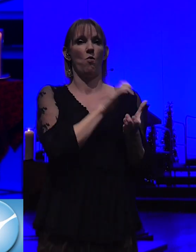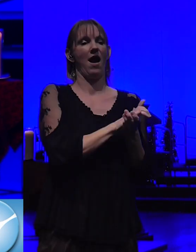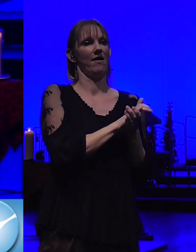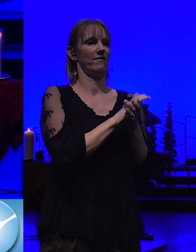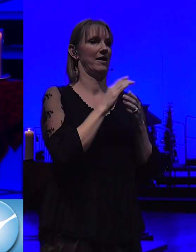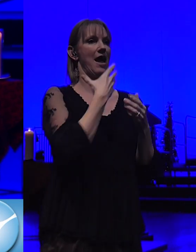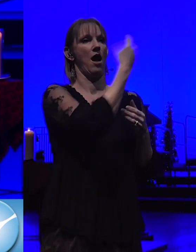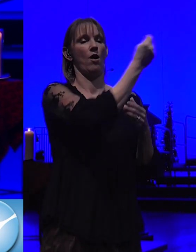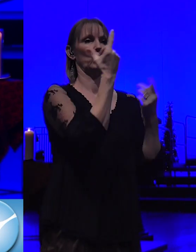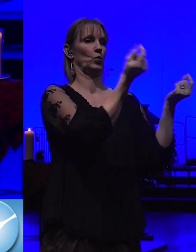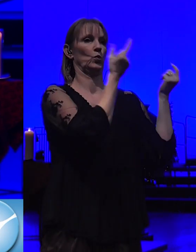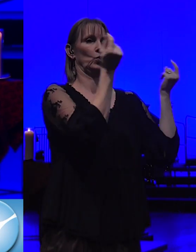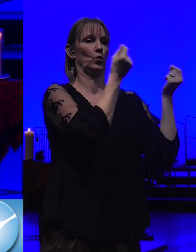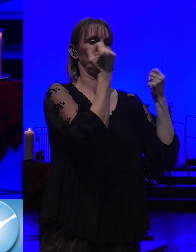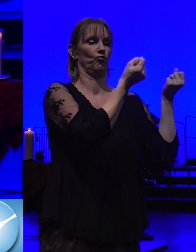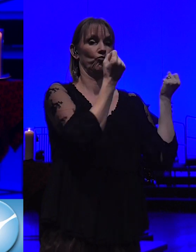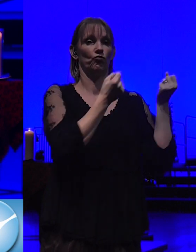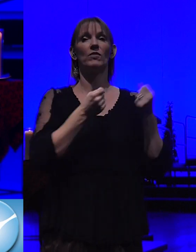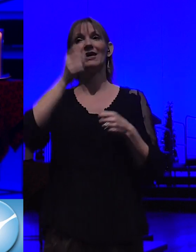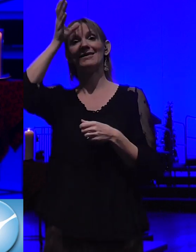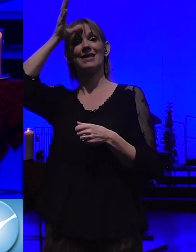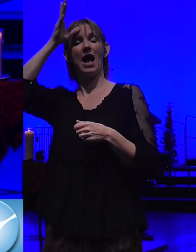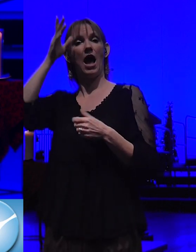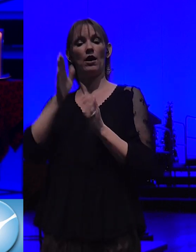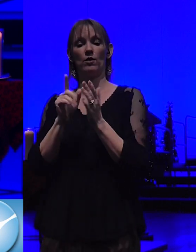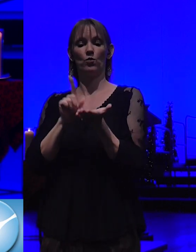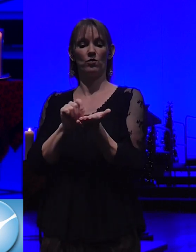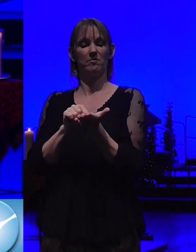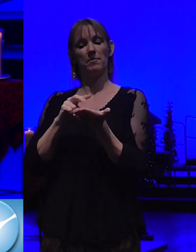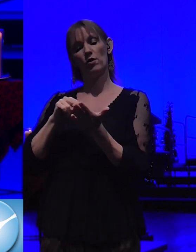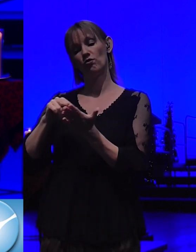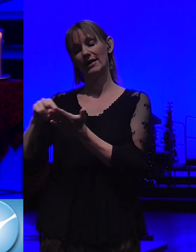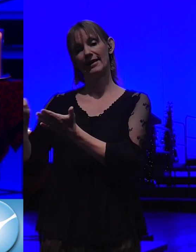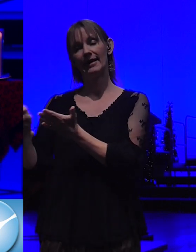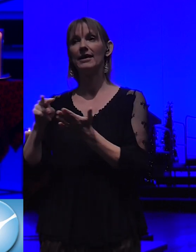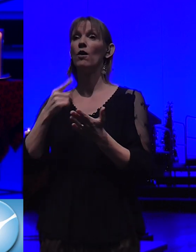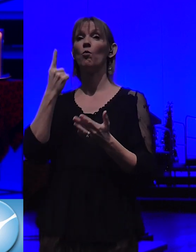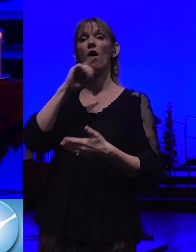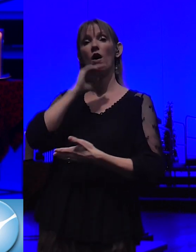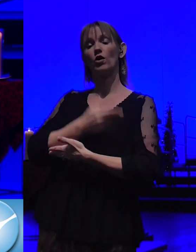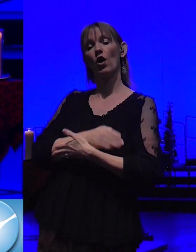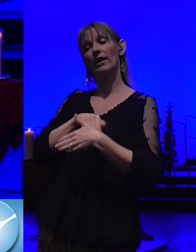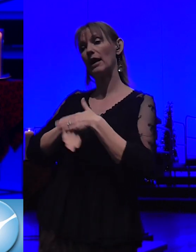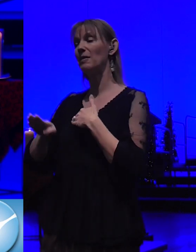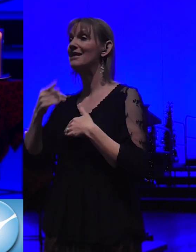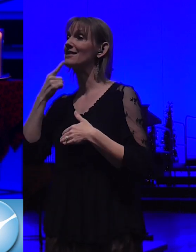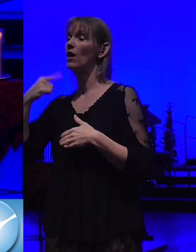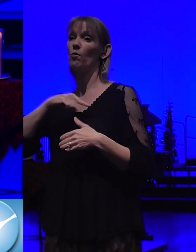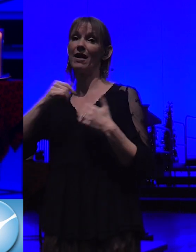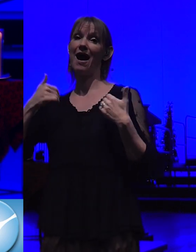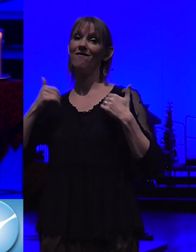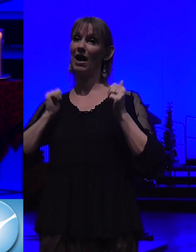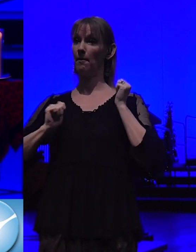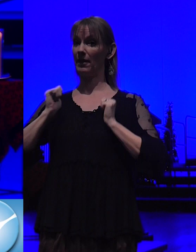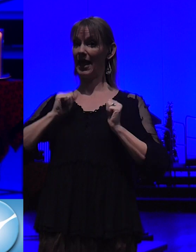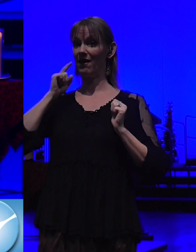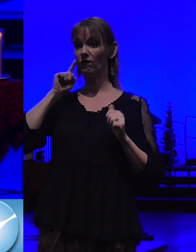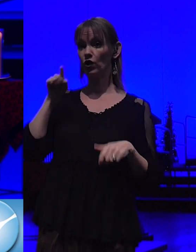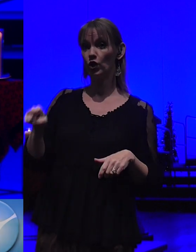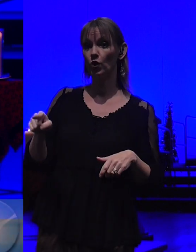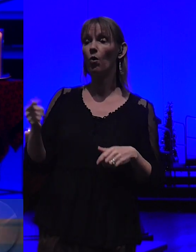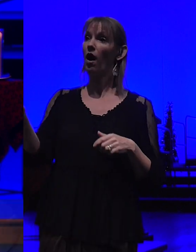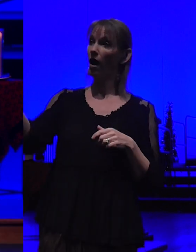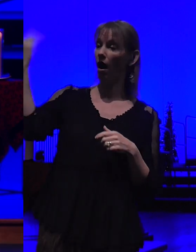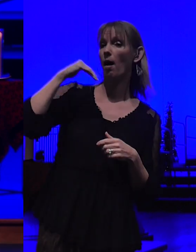running some errands. And he was reading his paper, and one of the daughters came in and says, "Dad, we have a play for you.